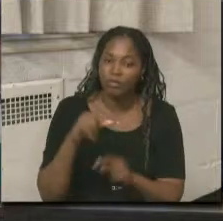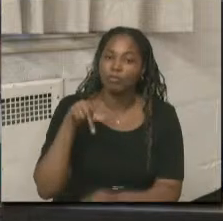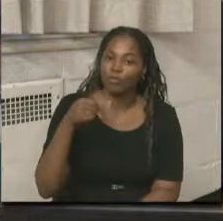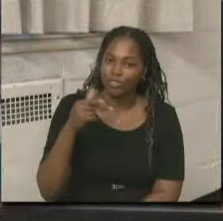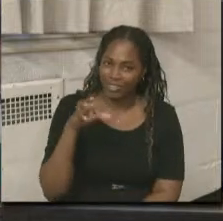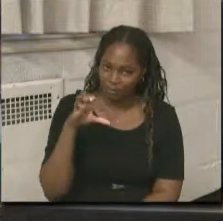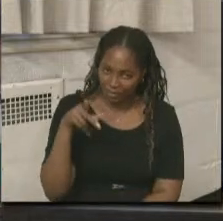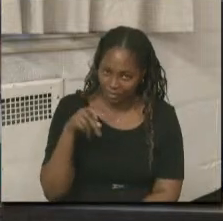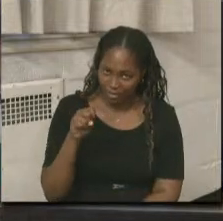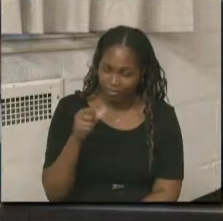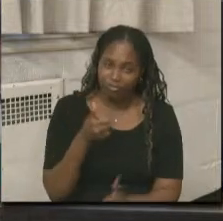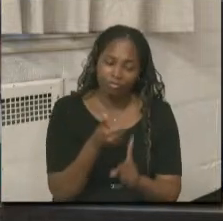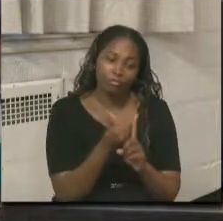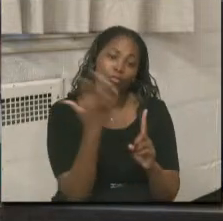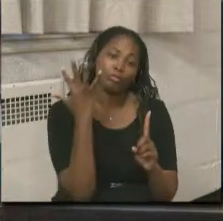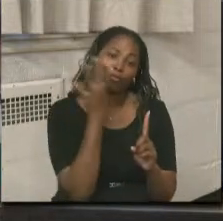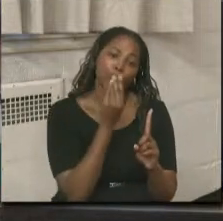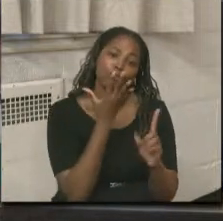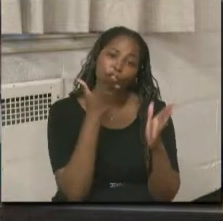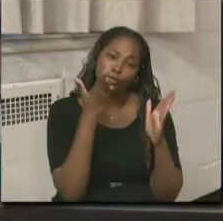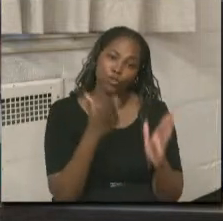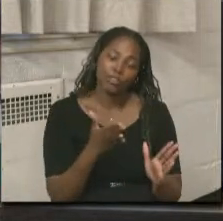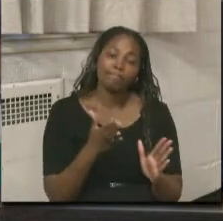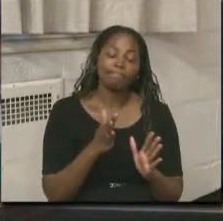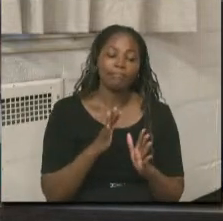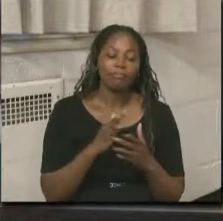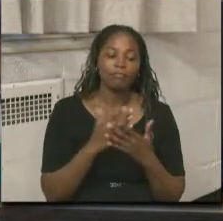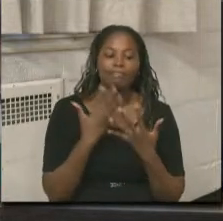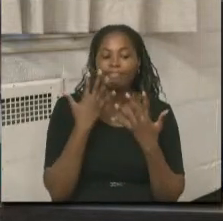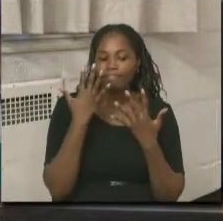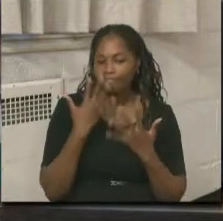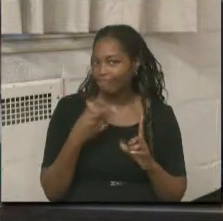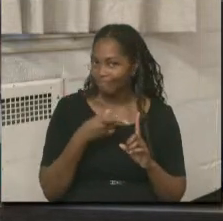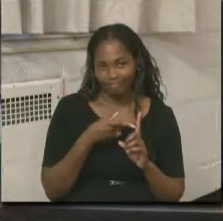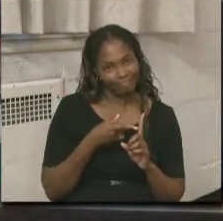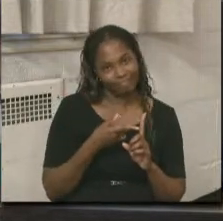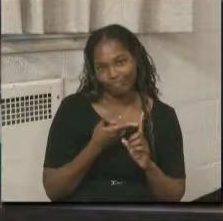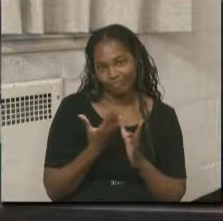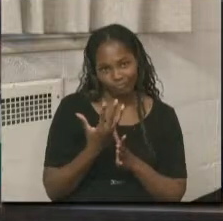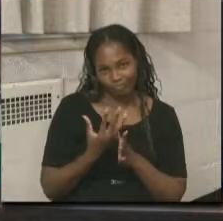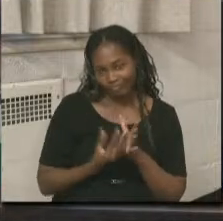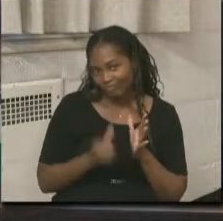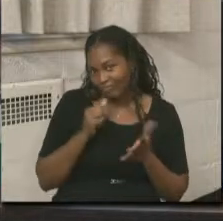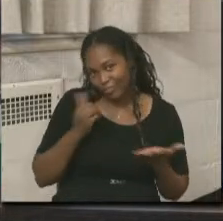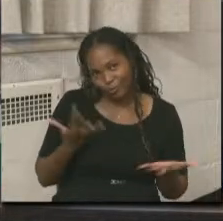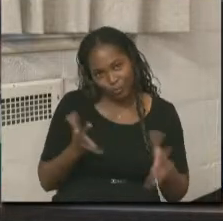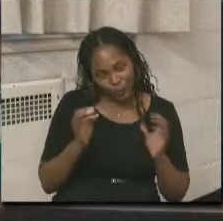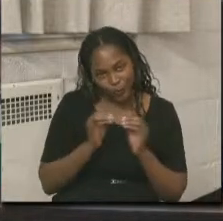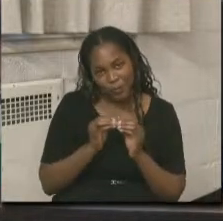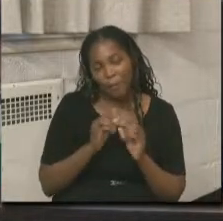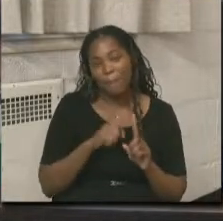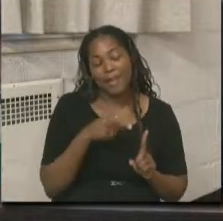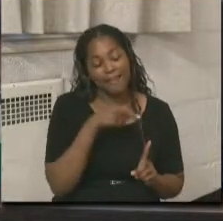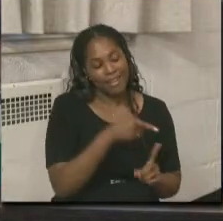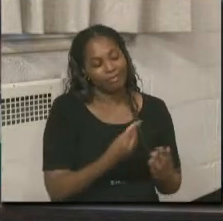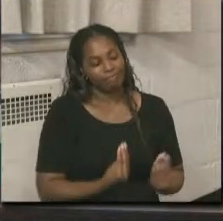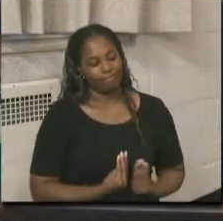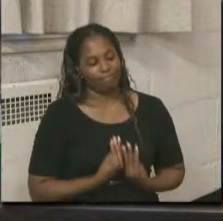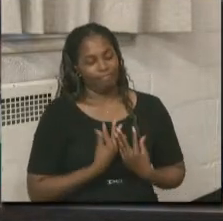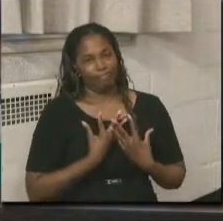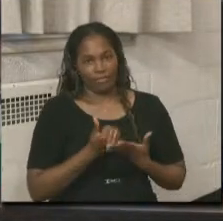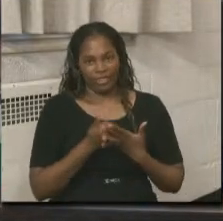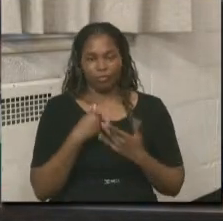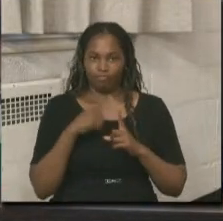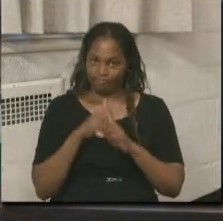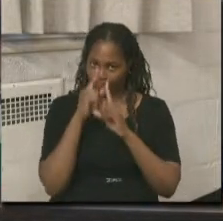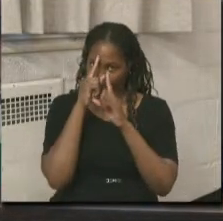person. And unfortunately, he is no longer here, but he always inspired me to go for big things. He always